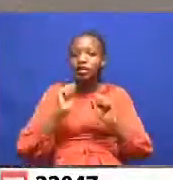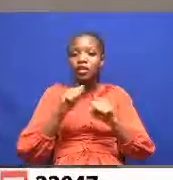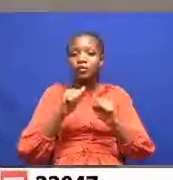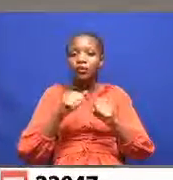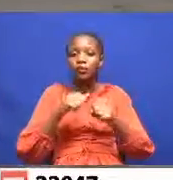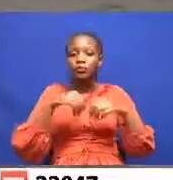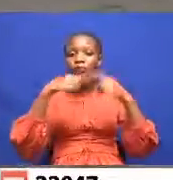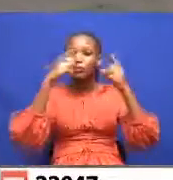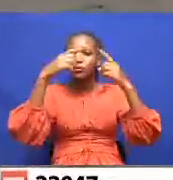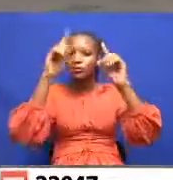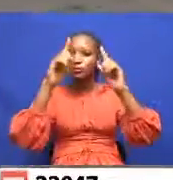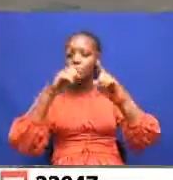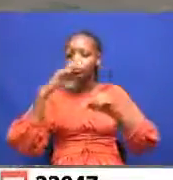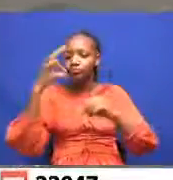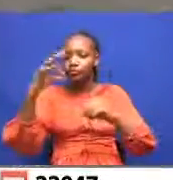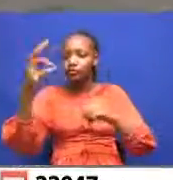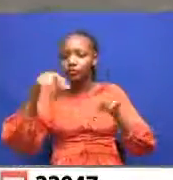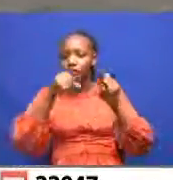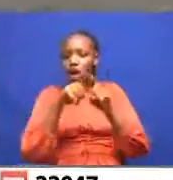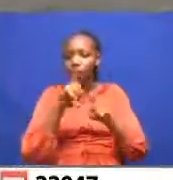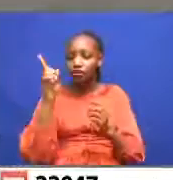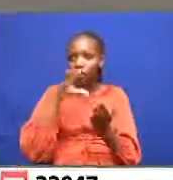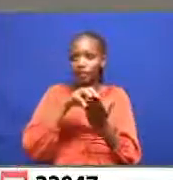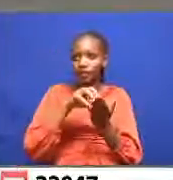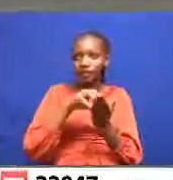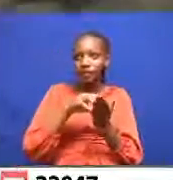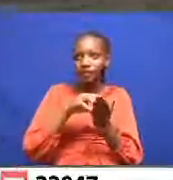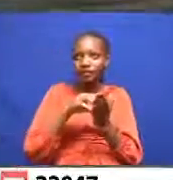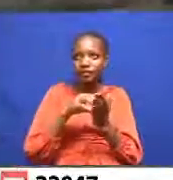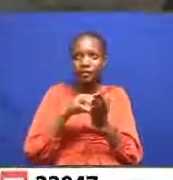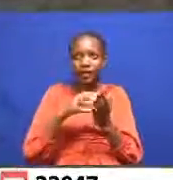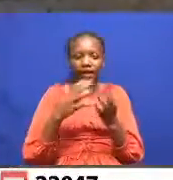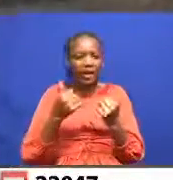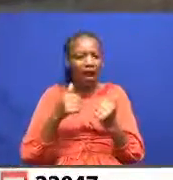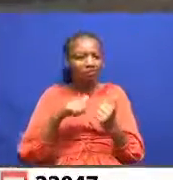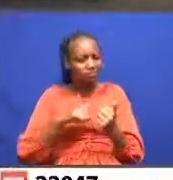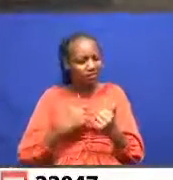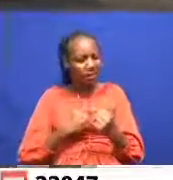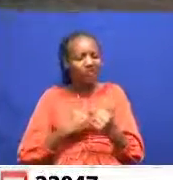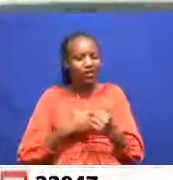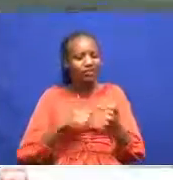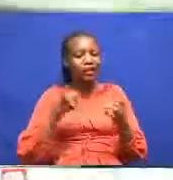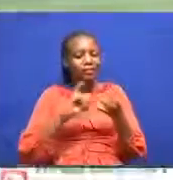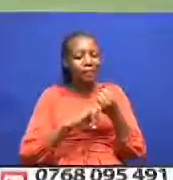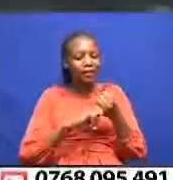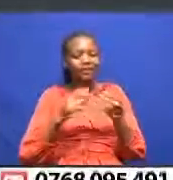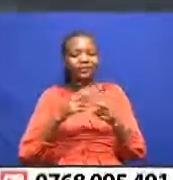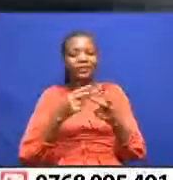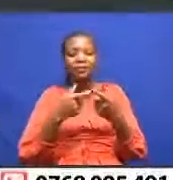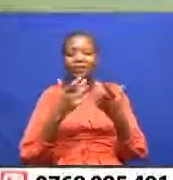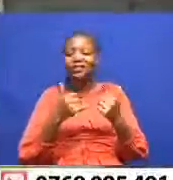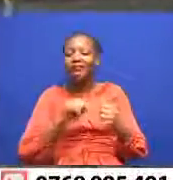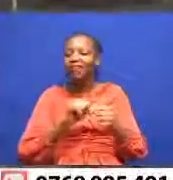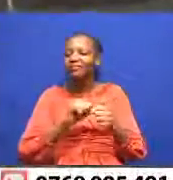in the offing. In this case, the marriage bells sounded so near, yet so far away.